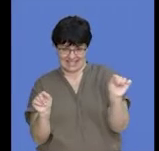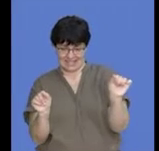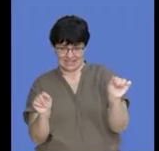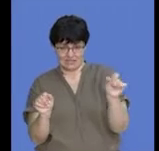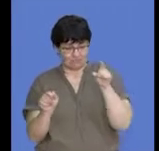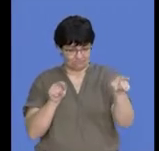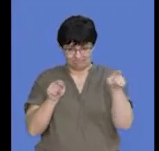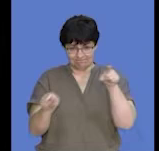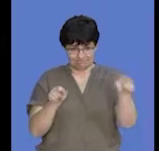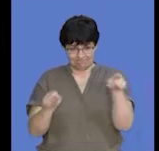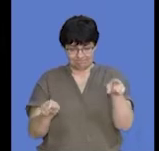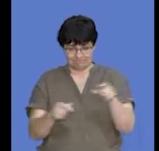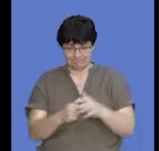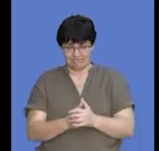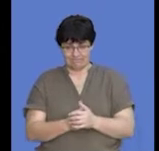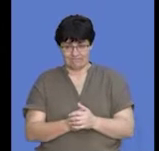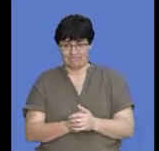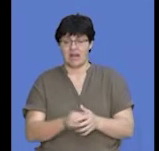between the 2 points.